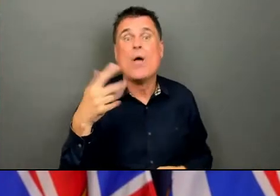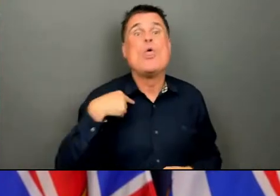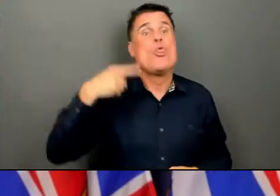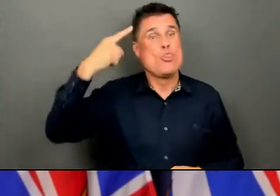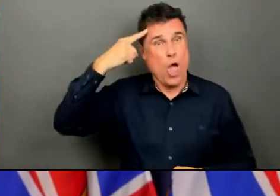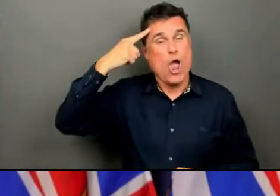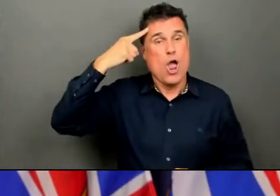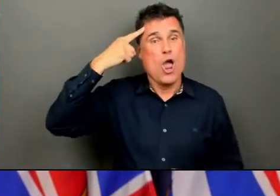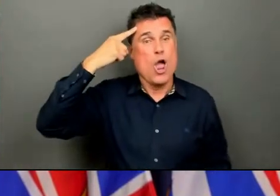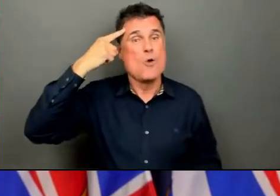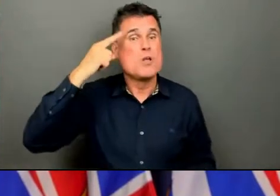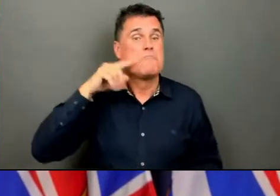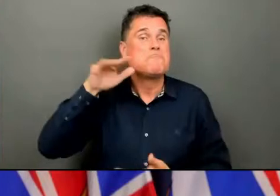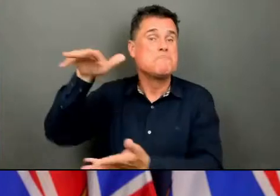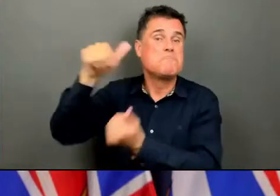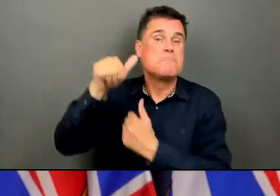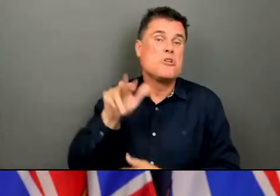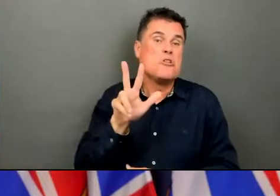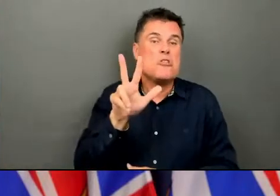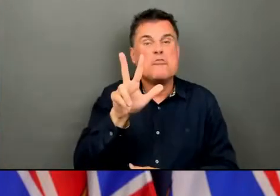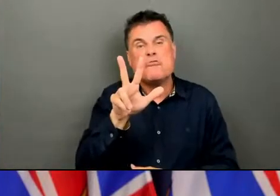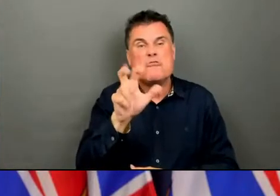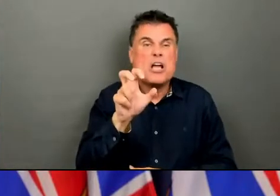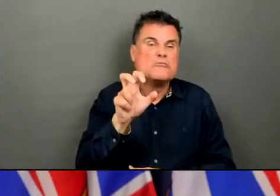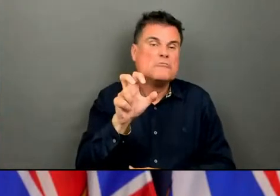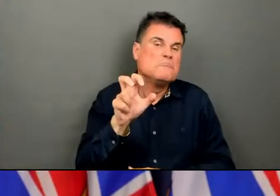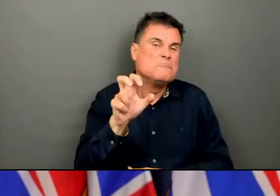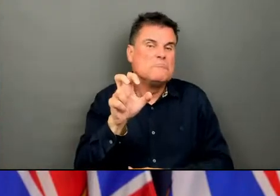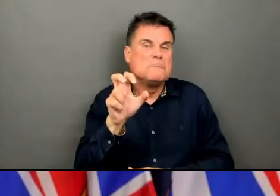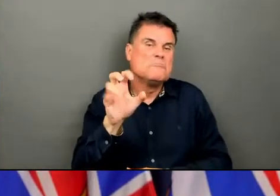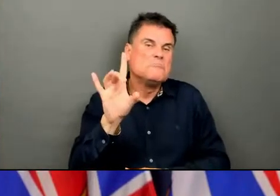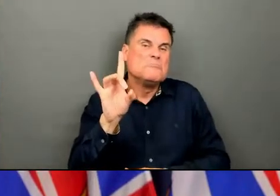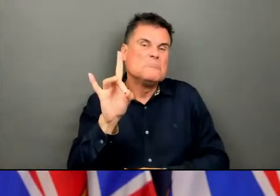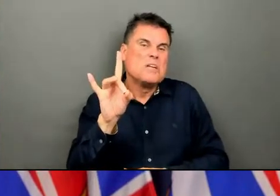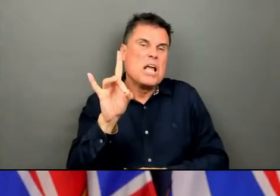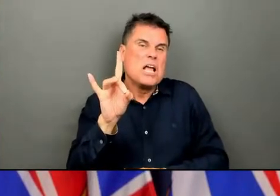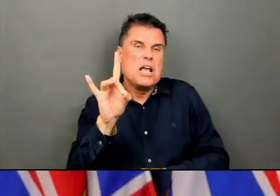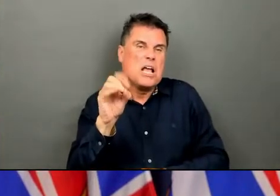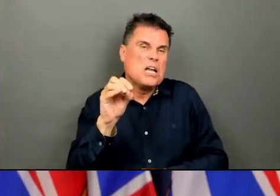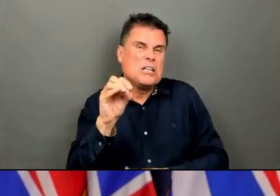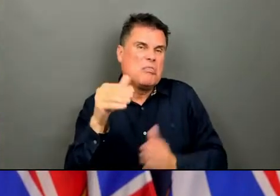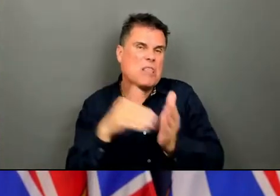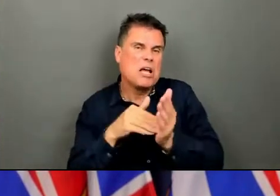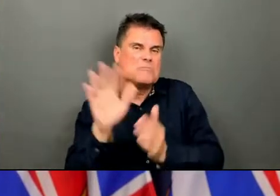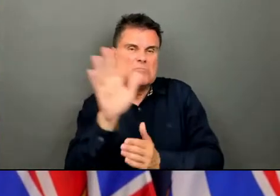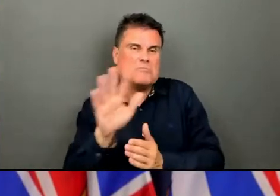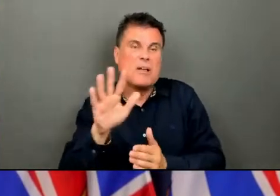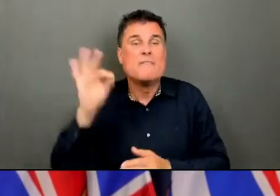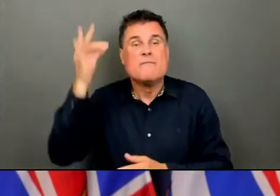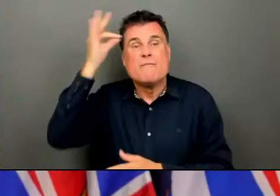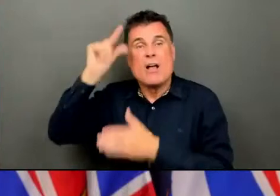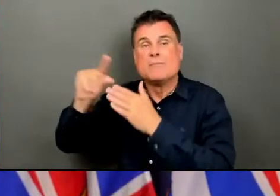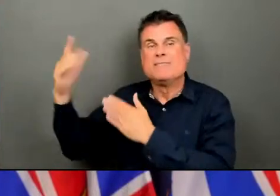receive a further 308,880 doses. The federal government has now indicated that we will be receiving